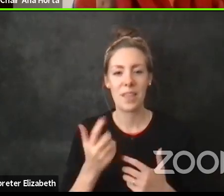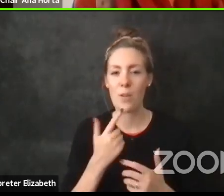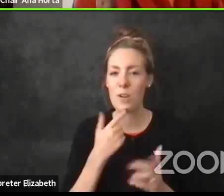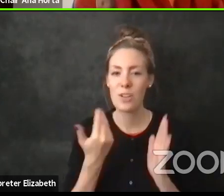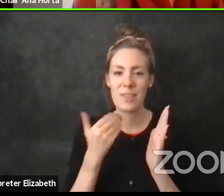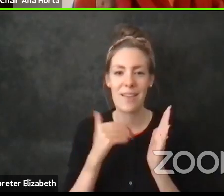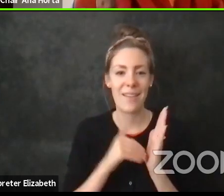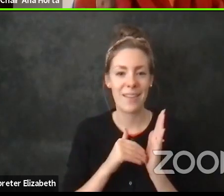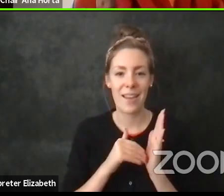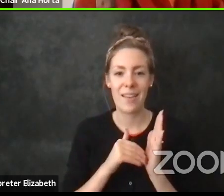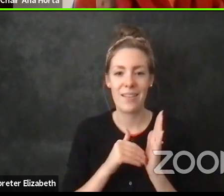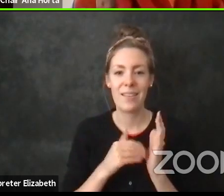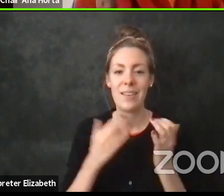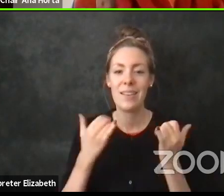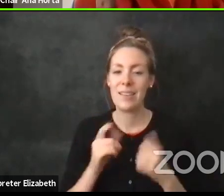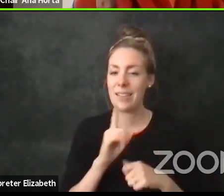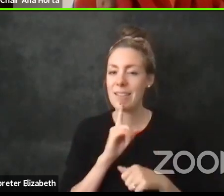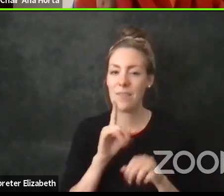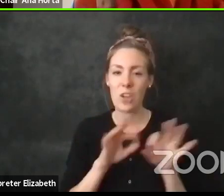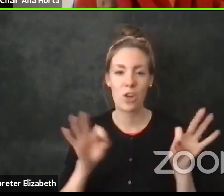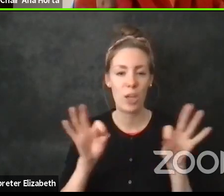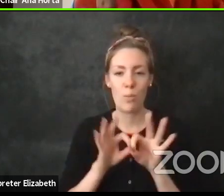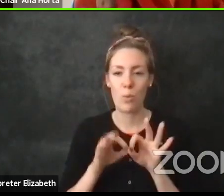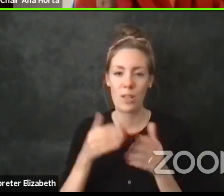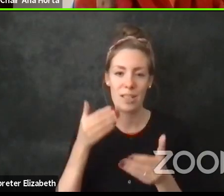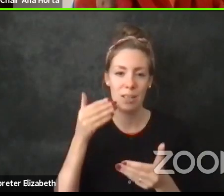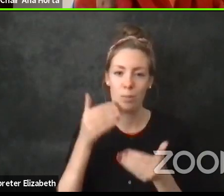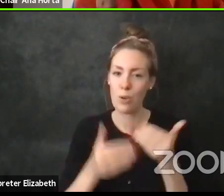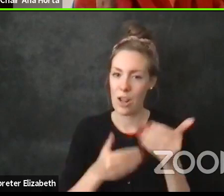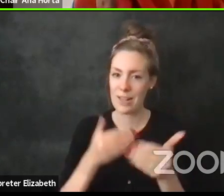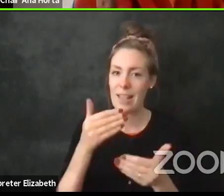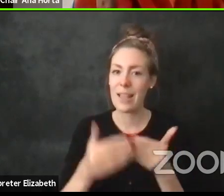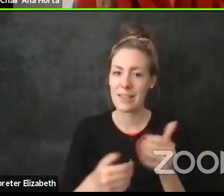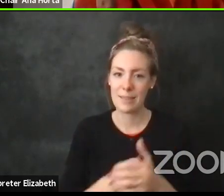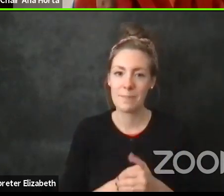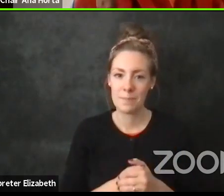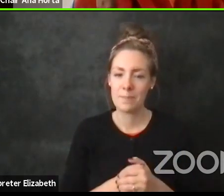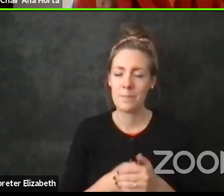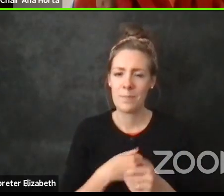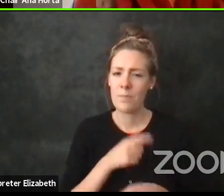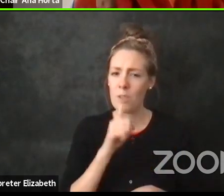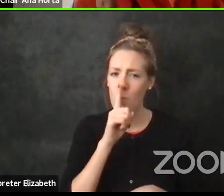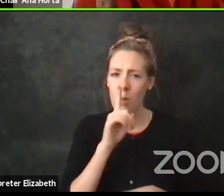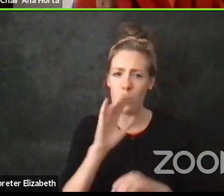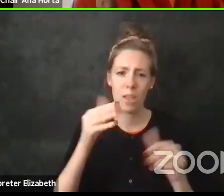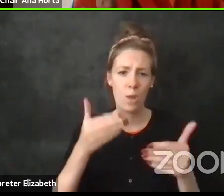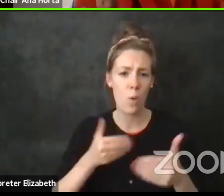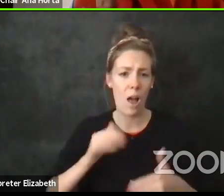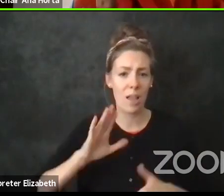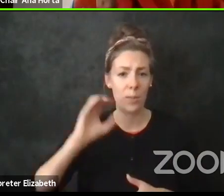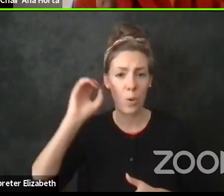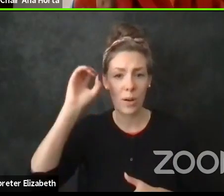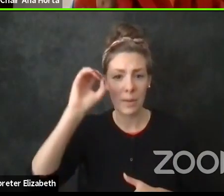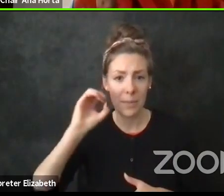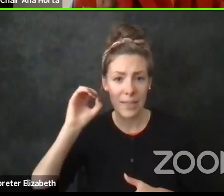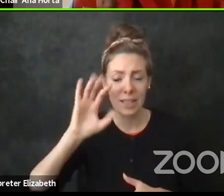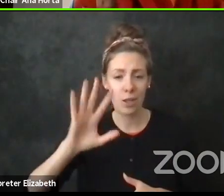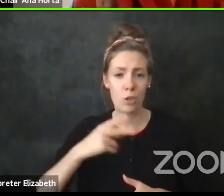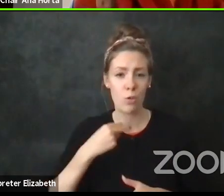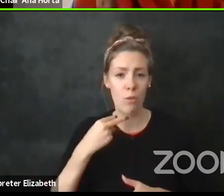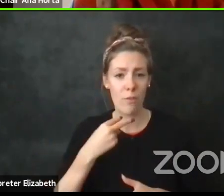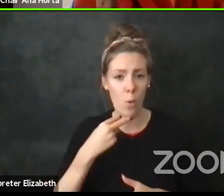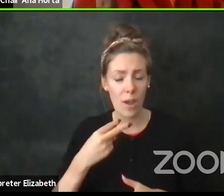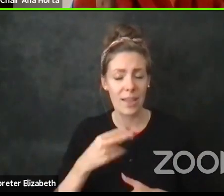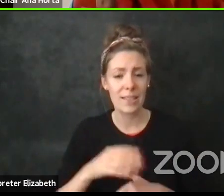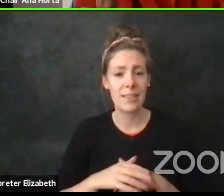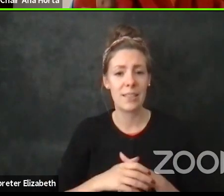that this is a very important process and we really welcome your opinion, your voices.